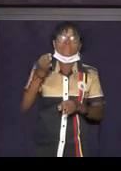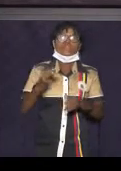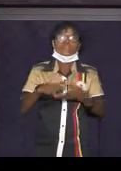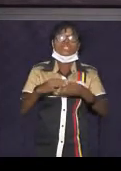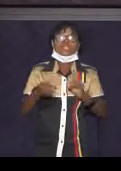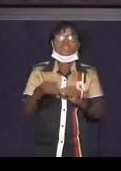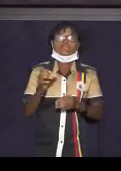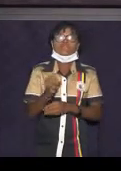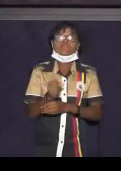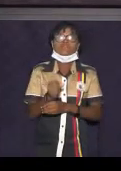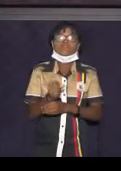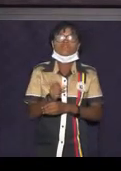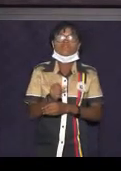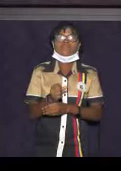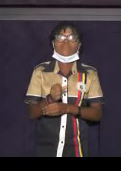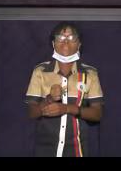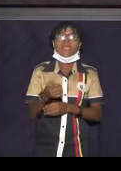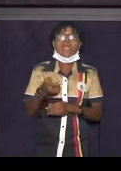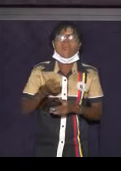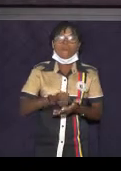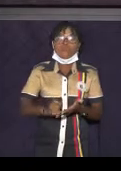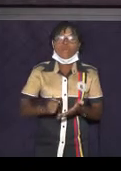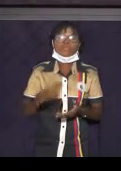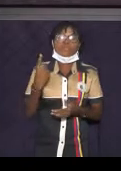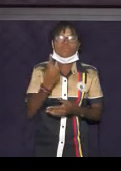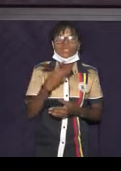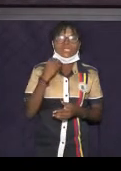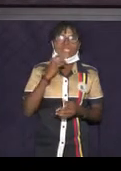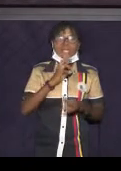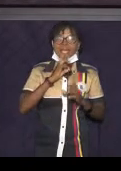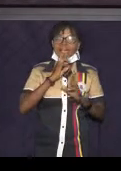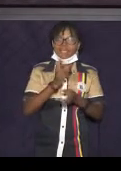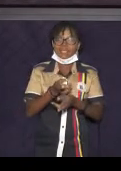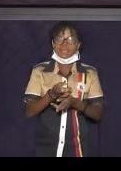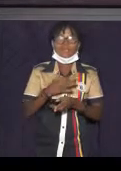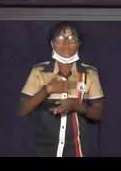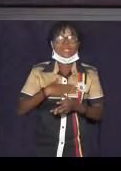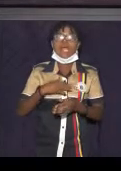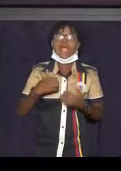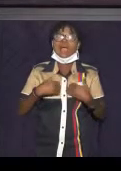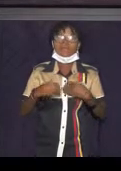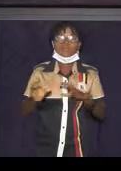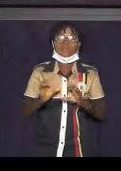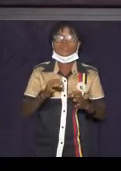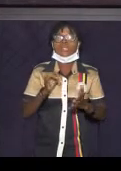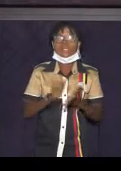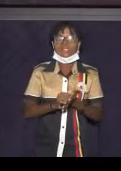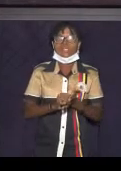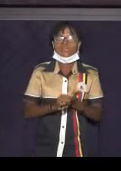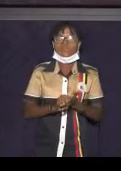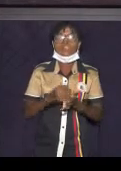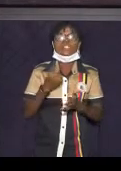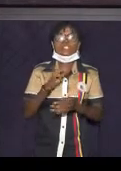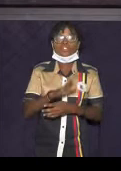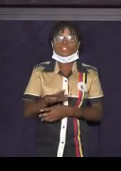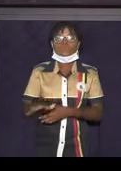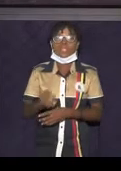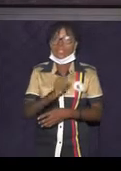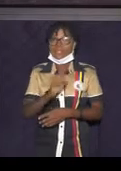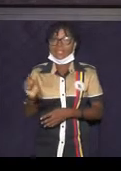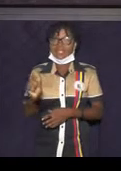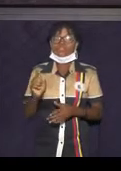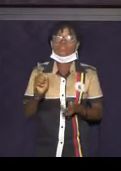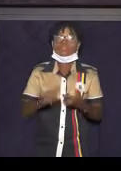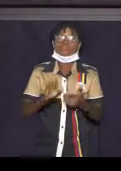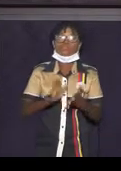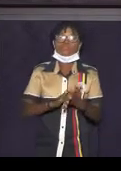tense. Write only the answer, please. Have you done that? The children dash to